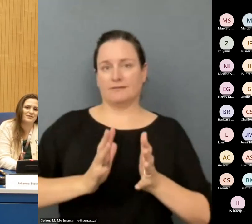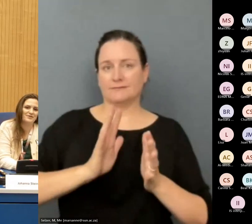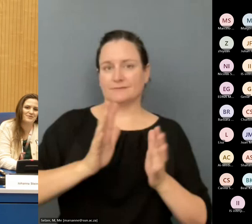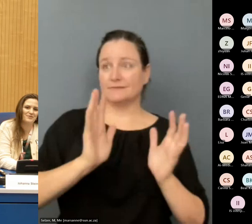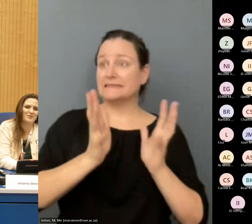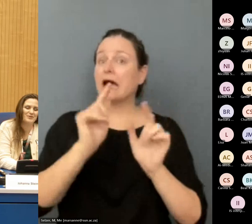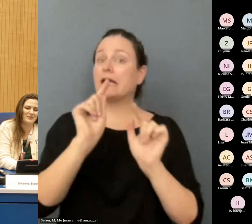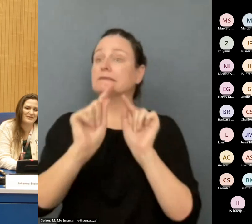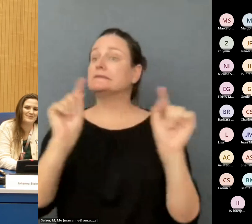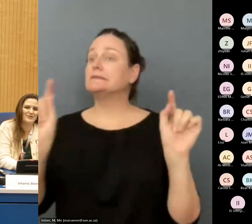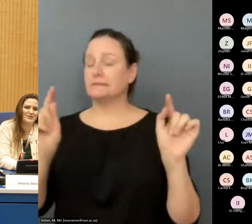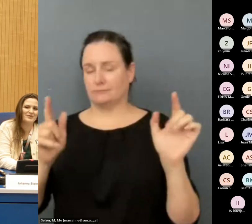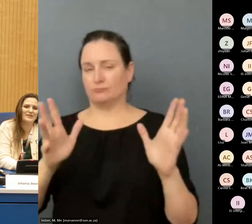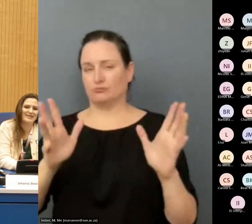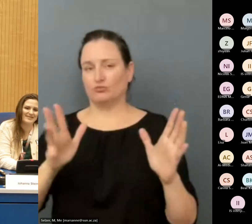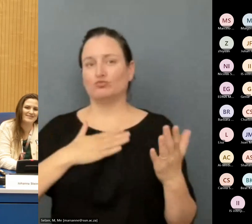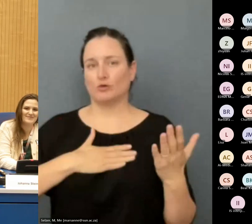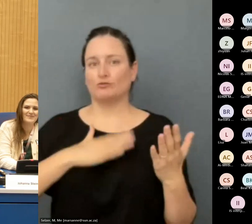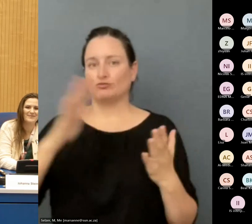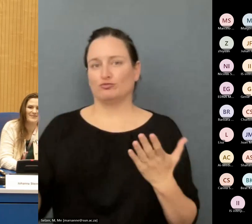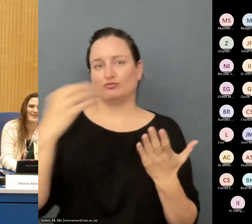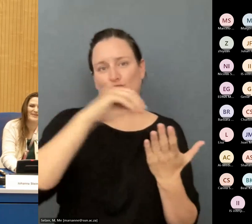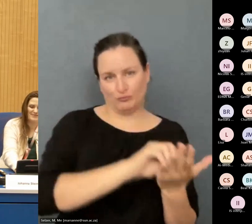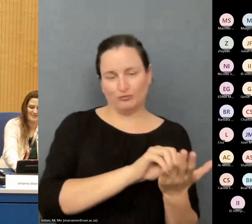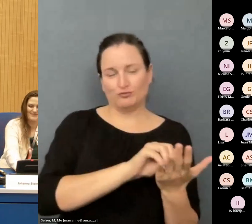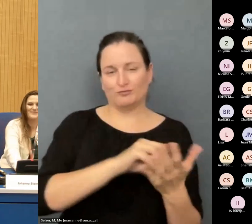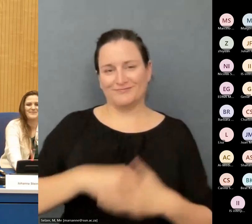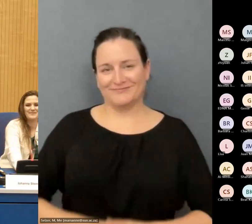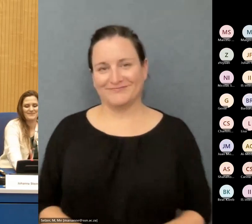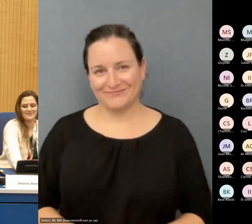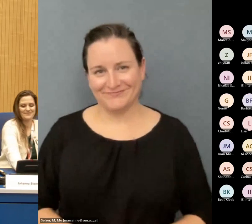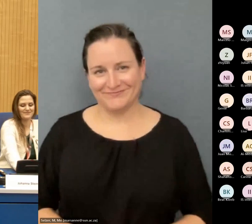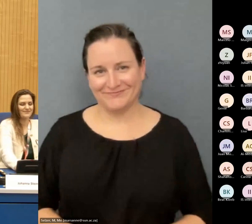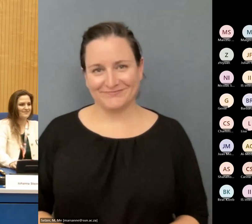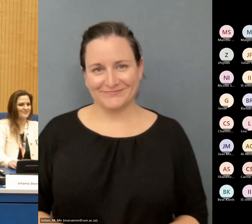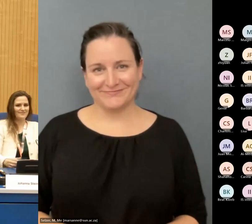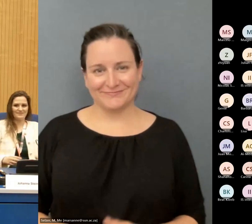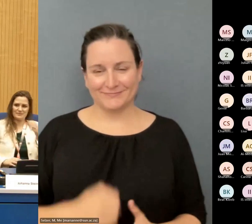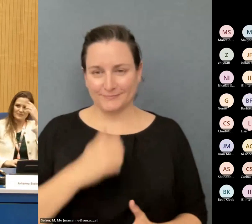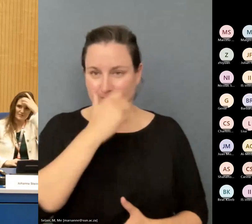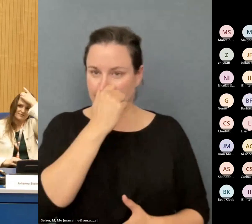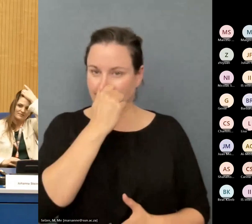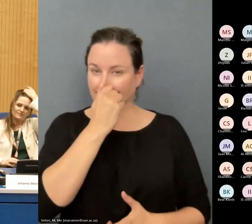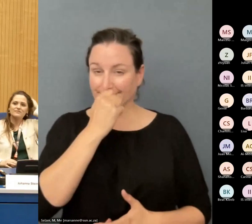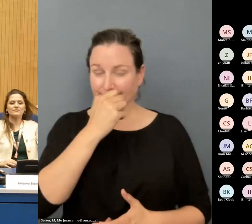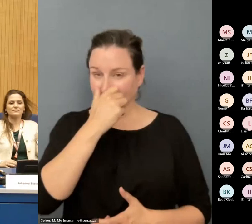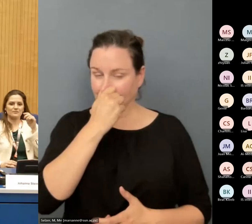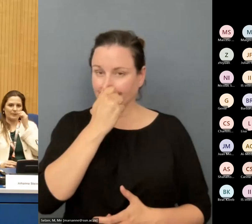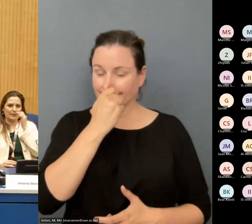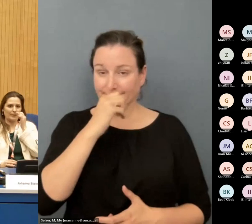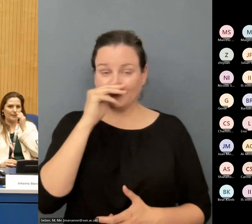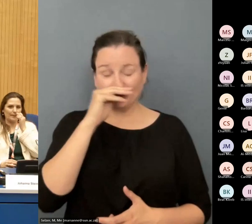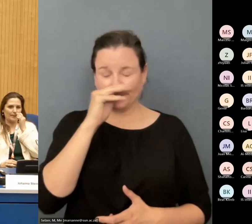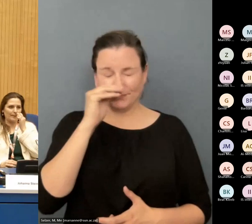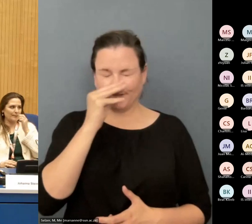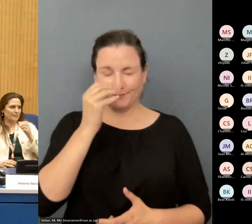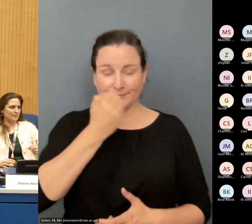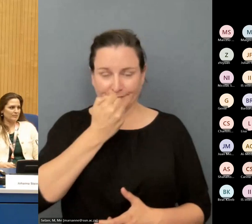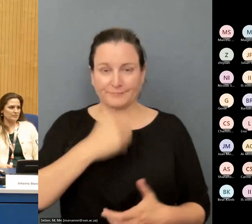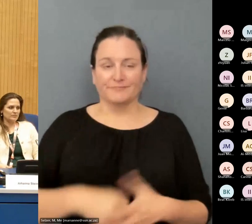choose very soon which one is going to be next. Thank you. And I apologize for the first question.